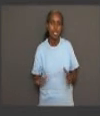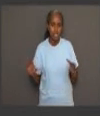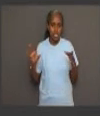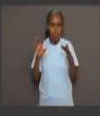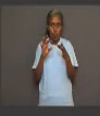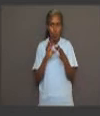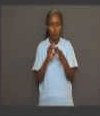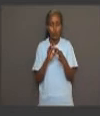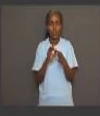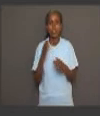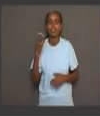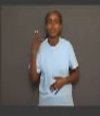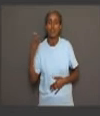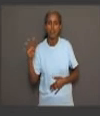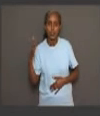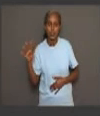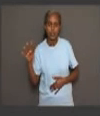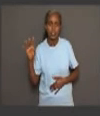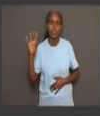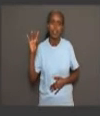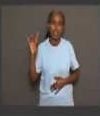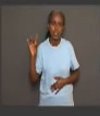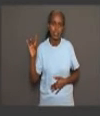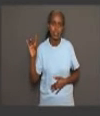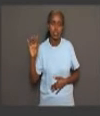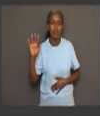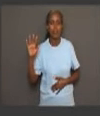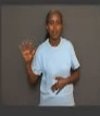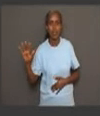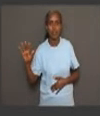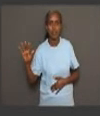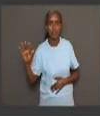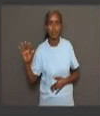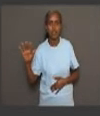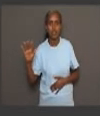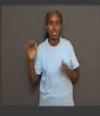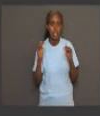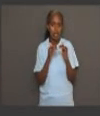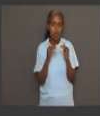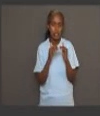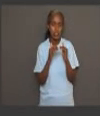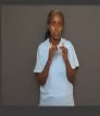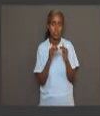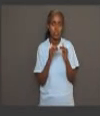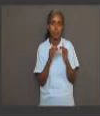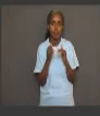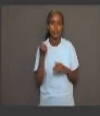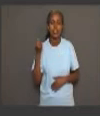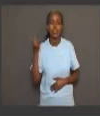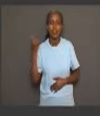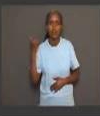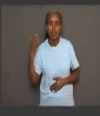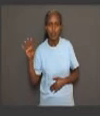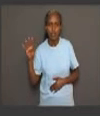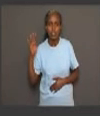The coordinates 14, 8, 5 equals